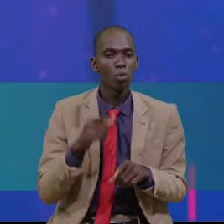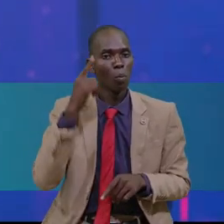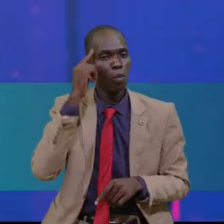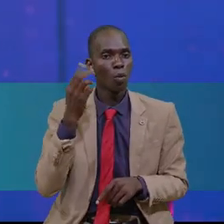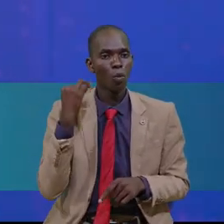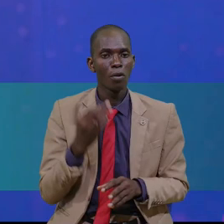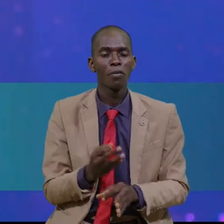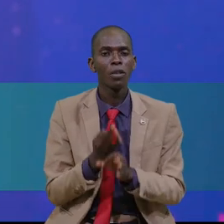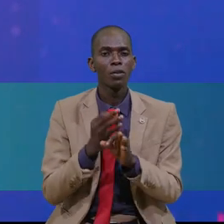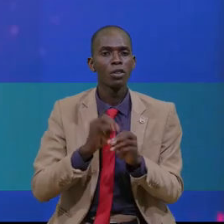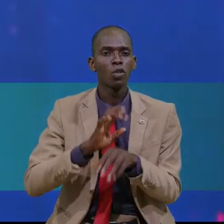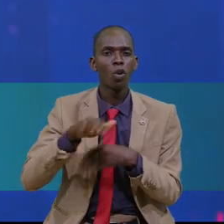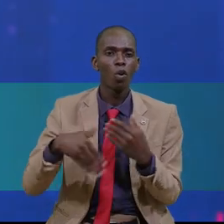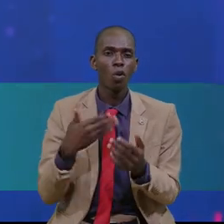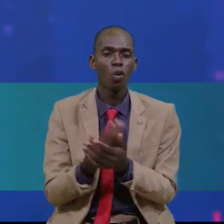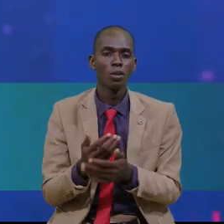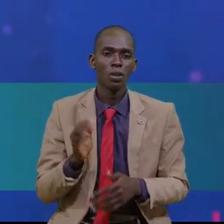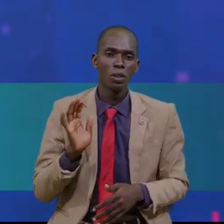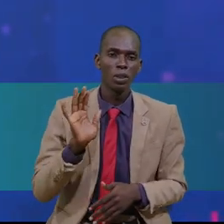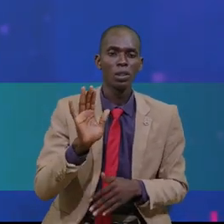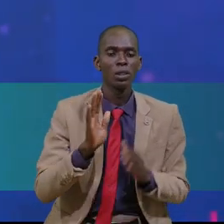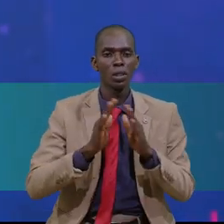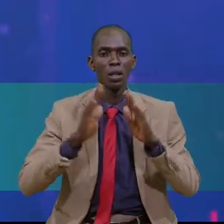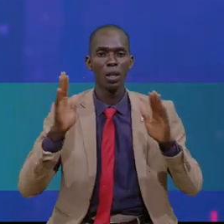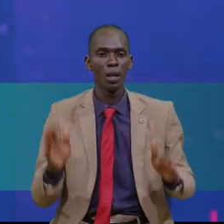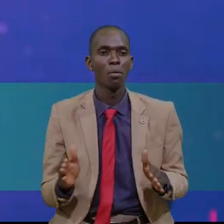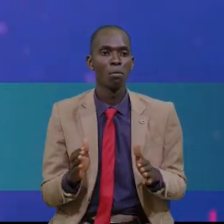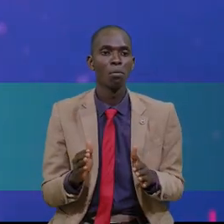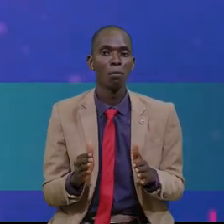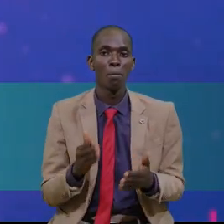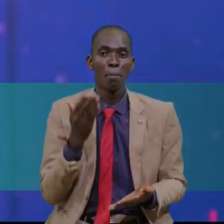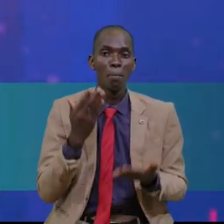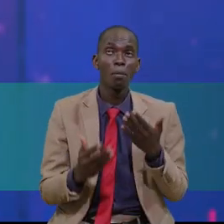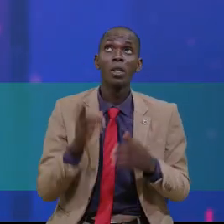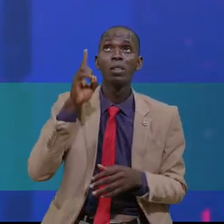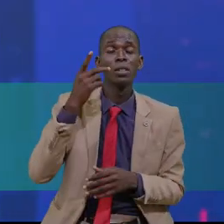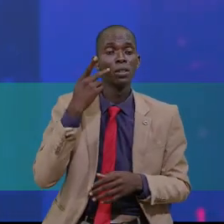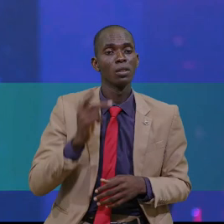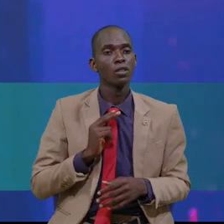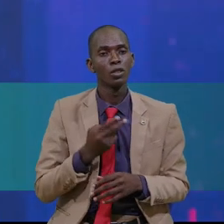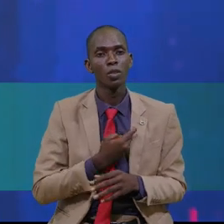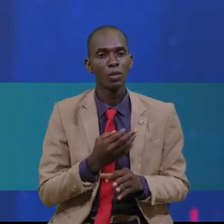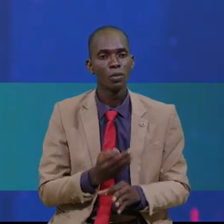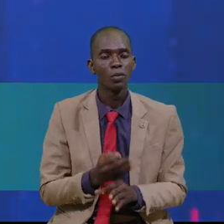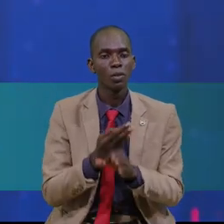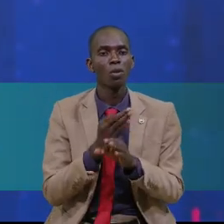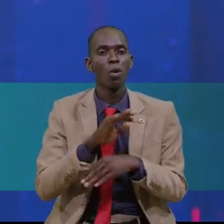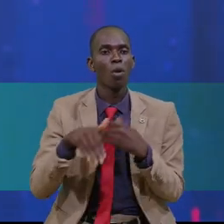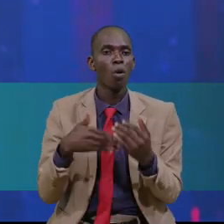in all his house. May he see us faithful all the